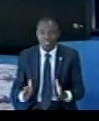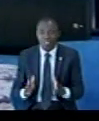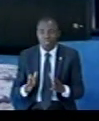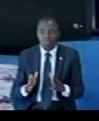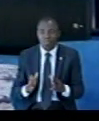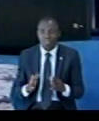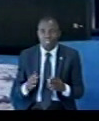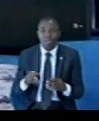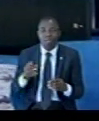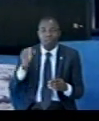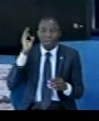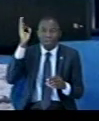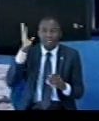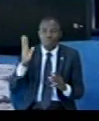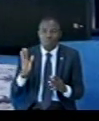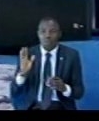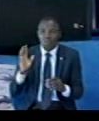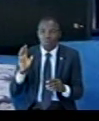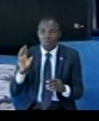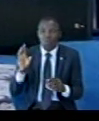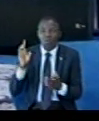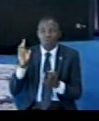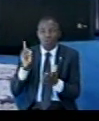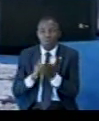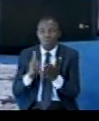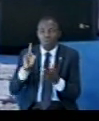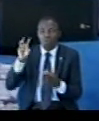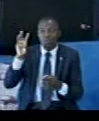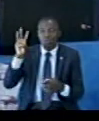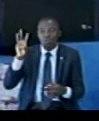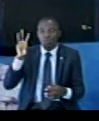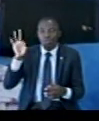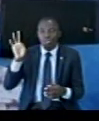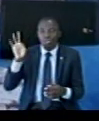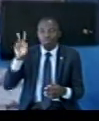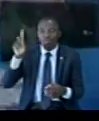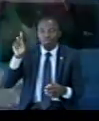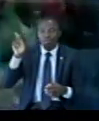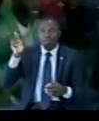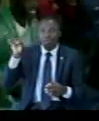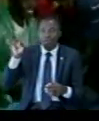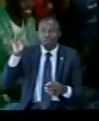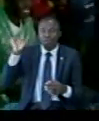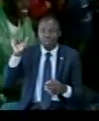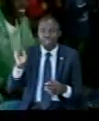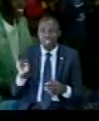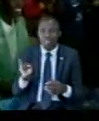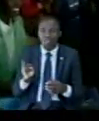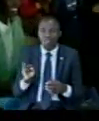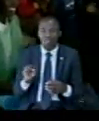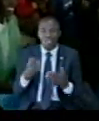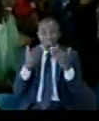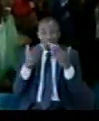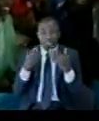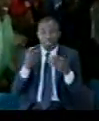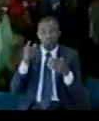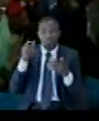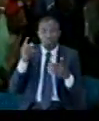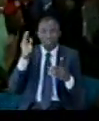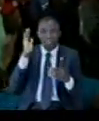Pastor Dr. W.F. Kumoye. You are welcome, sir. Thank you, Pastor.